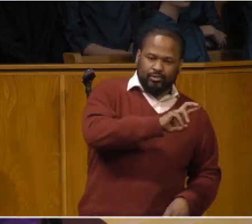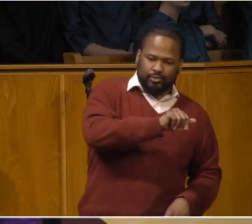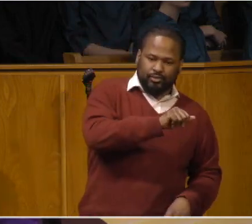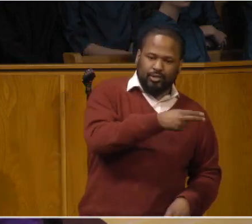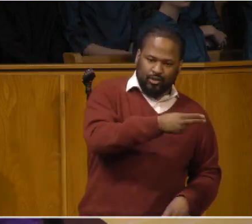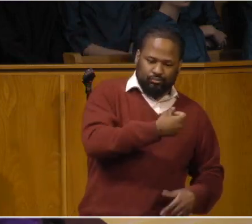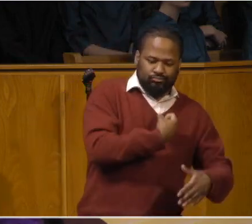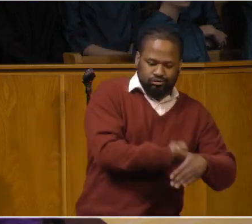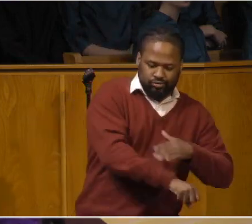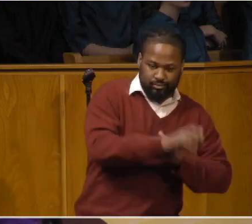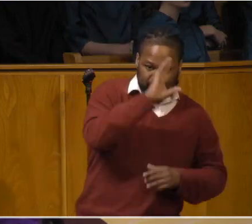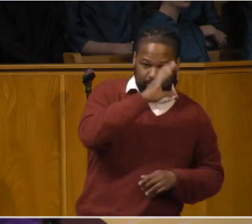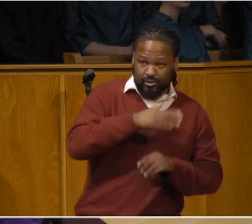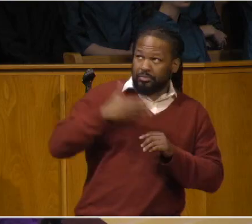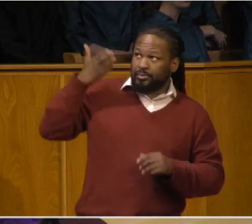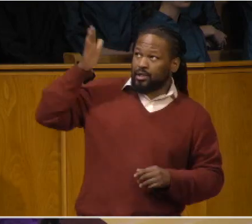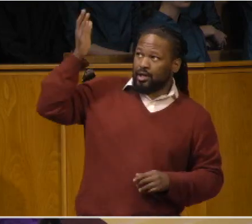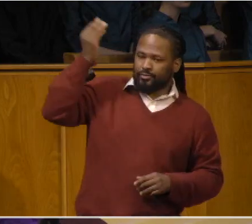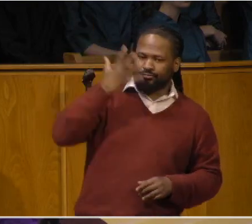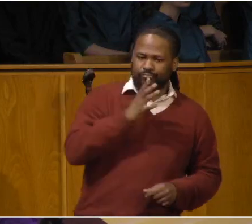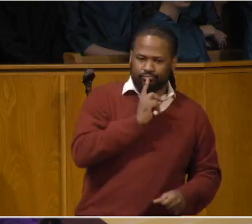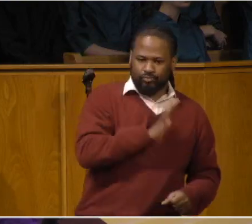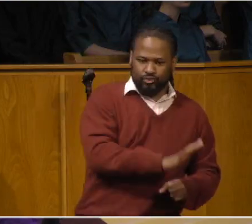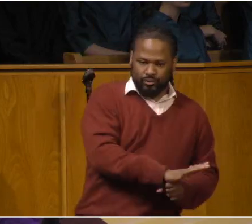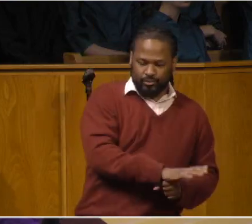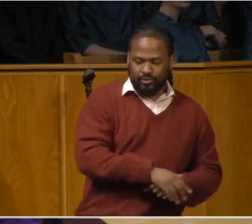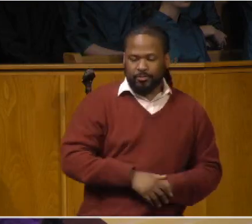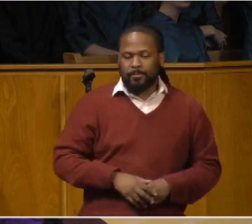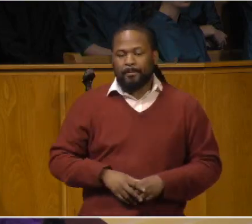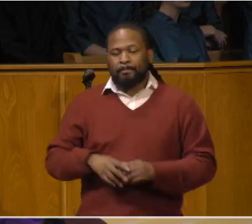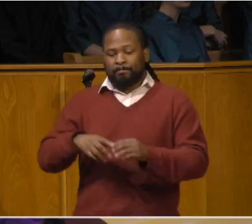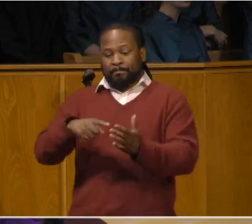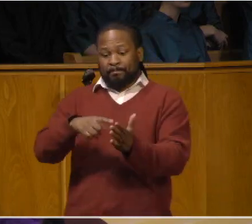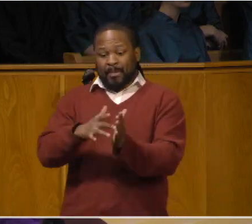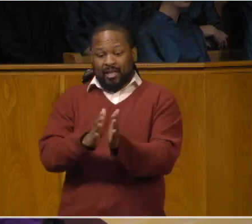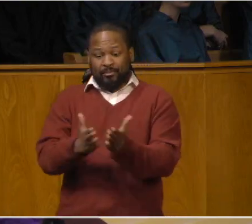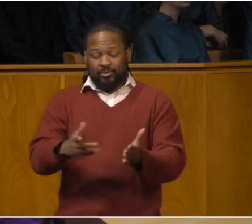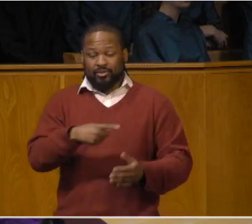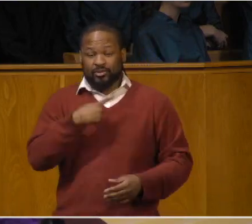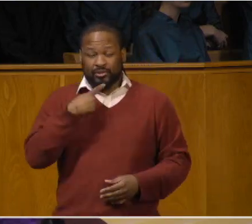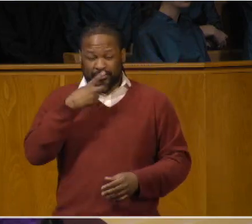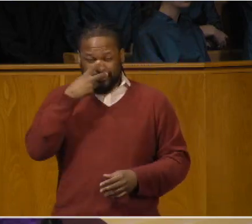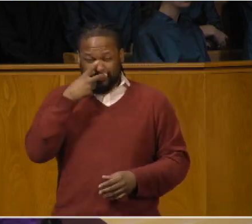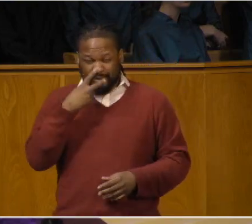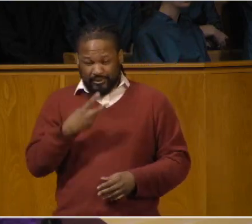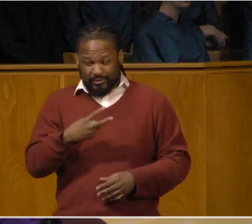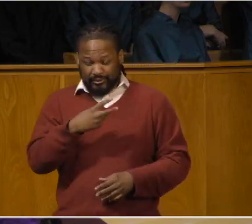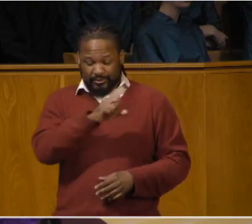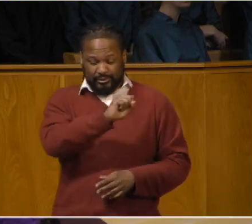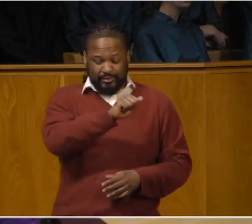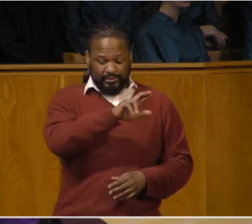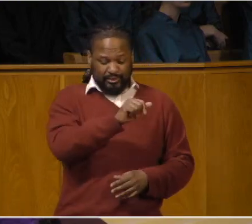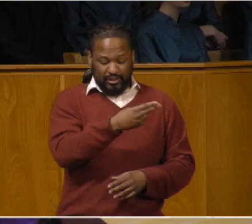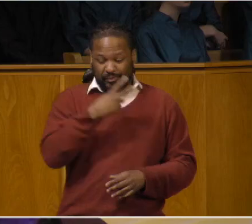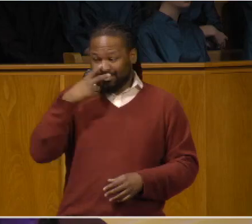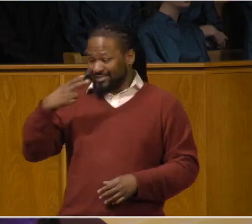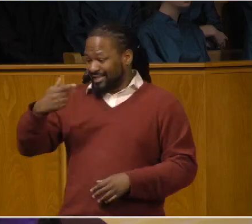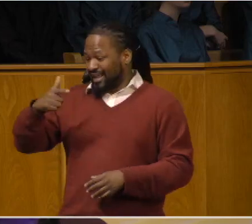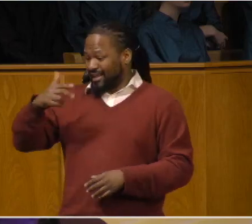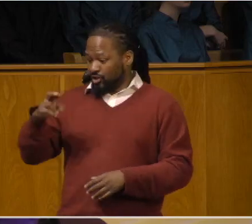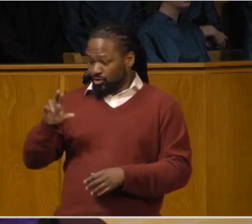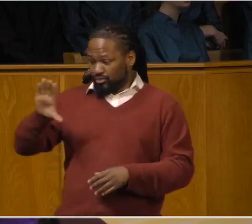text says, Sarah sees Hagar's son scoffing, but a better meaning in Hebrew is